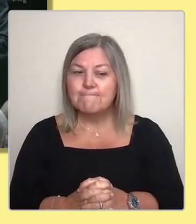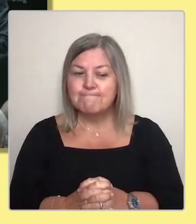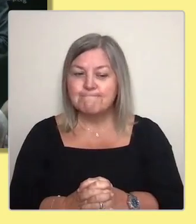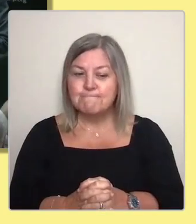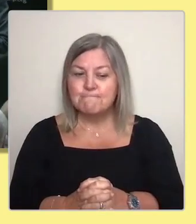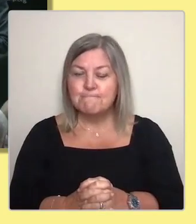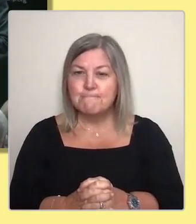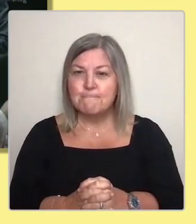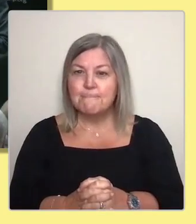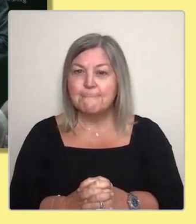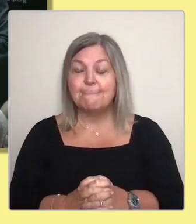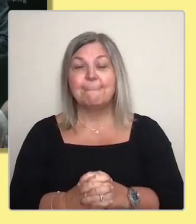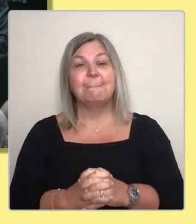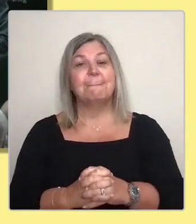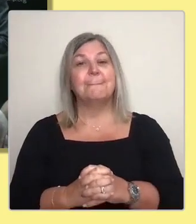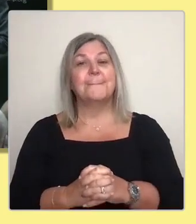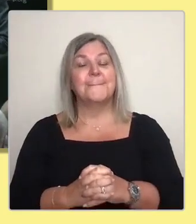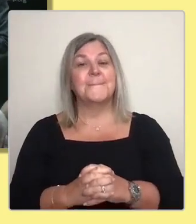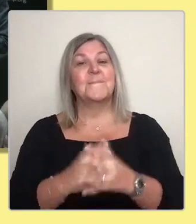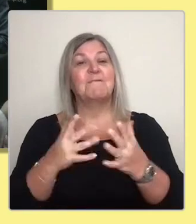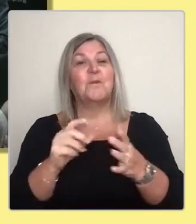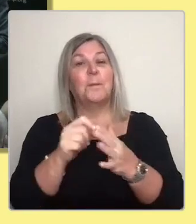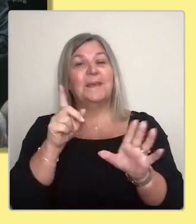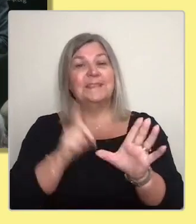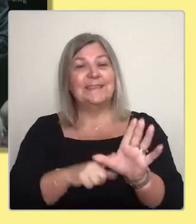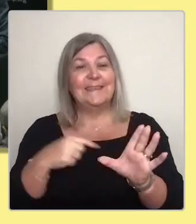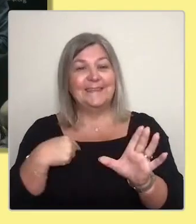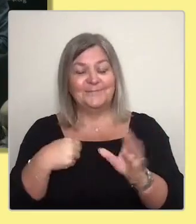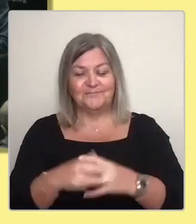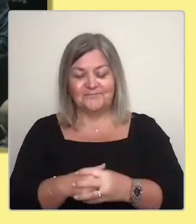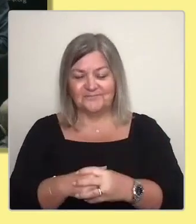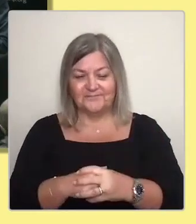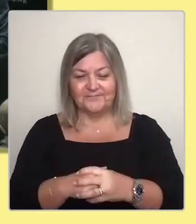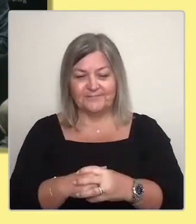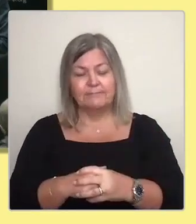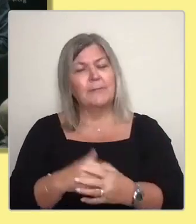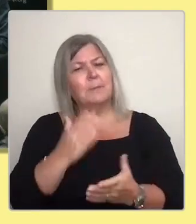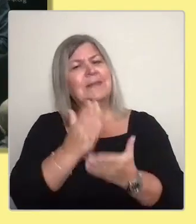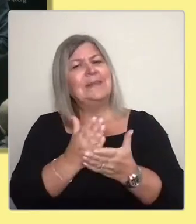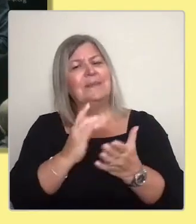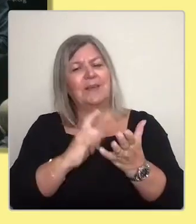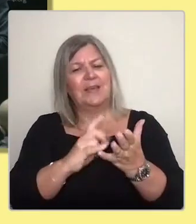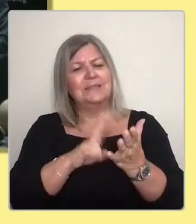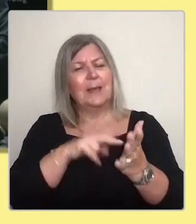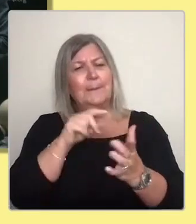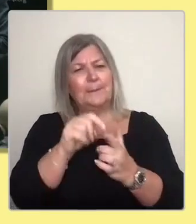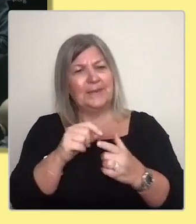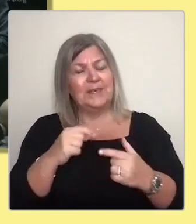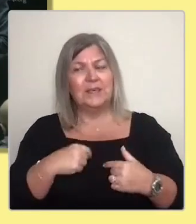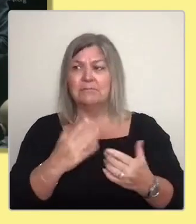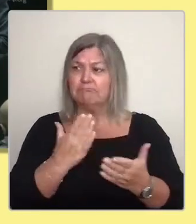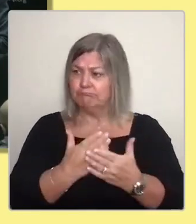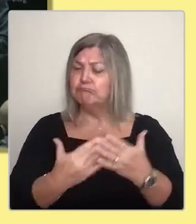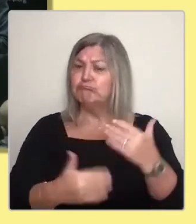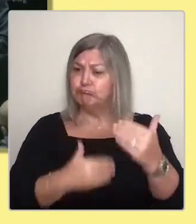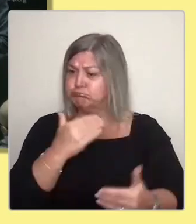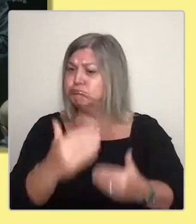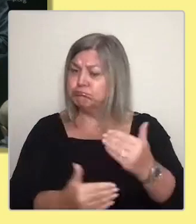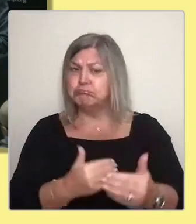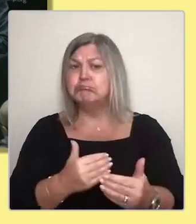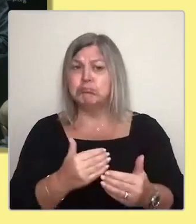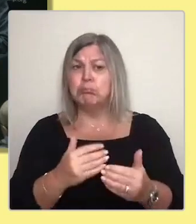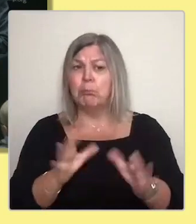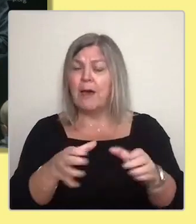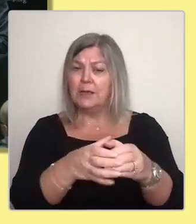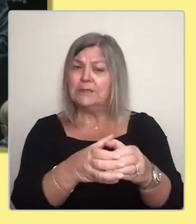Andrew Eric from Paisley. I believe that our SNP is progressive, a progressive party, and I'm